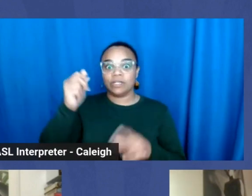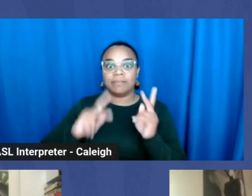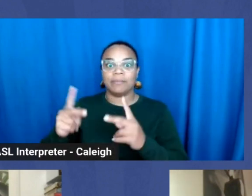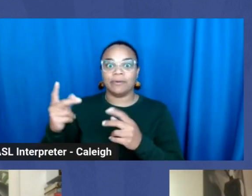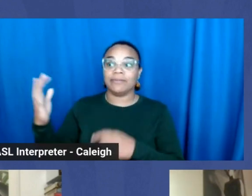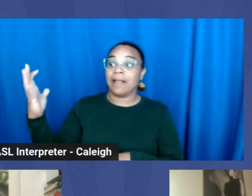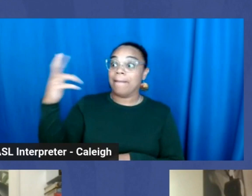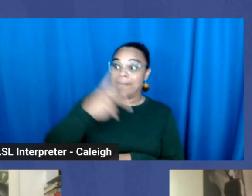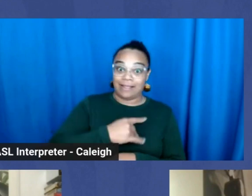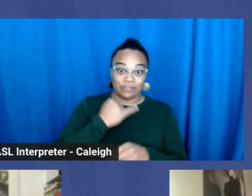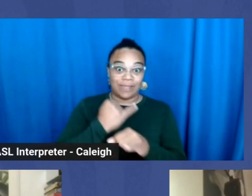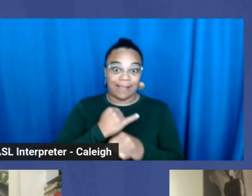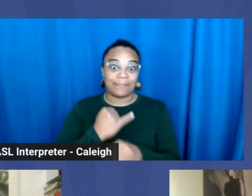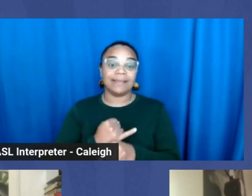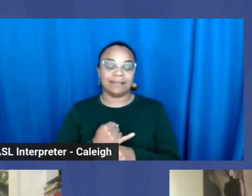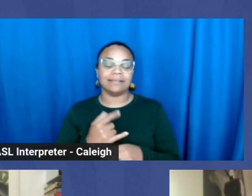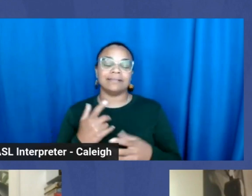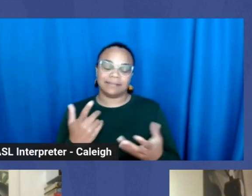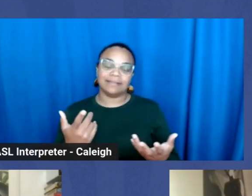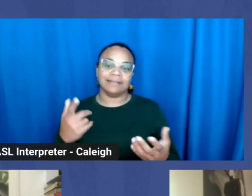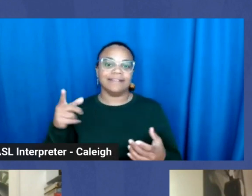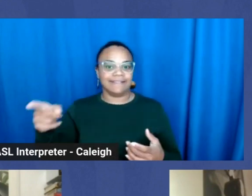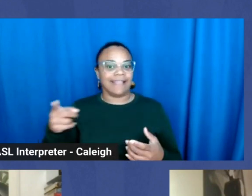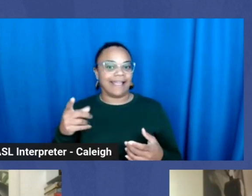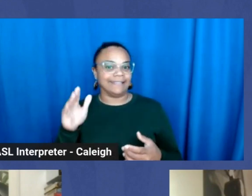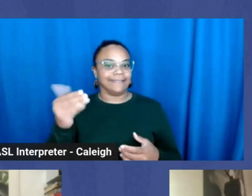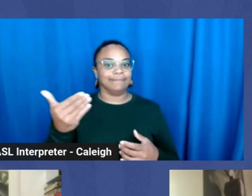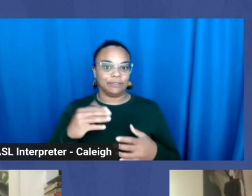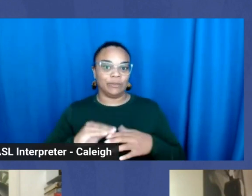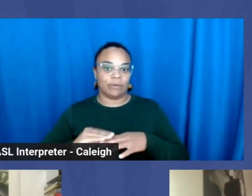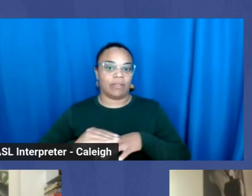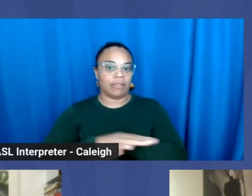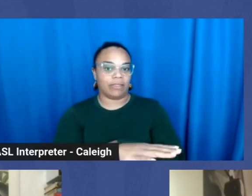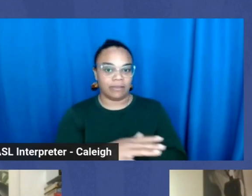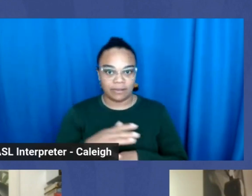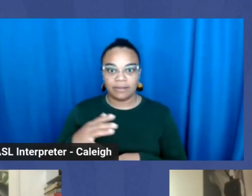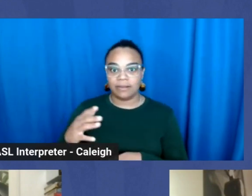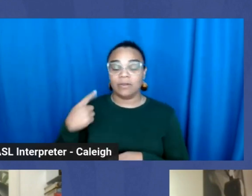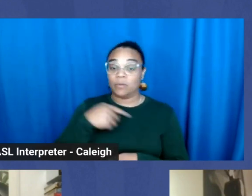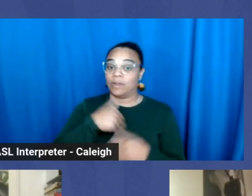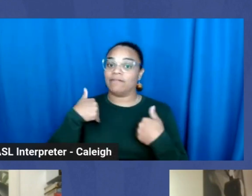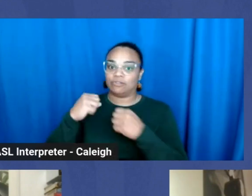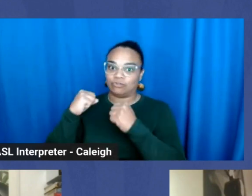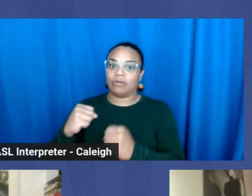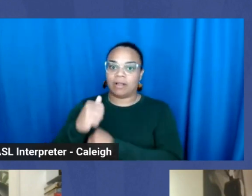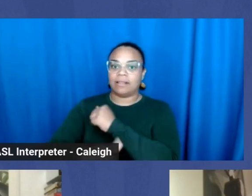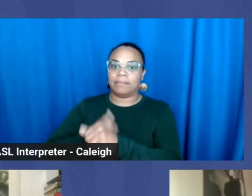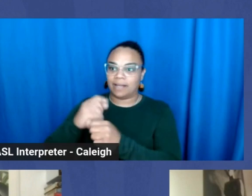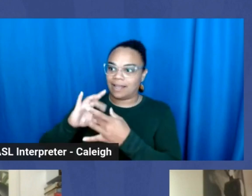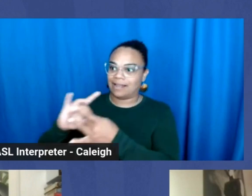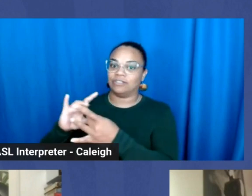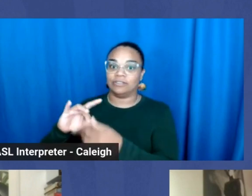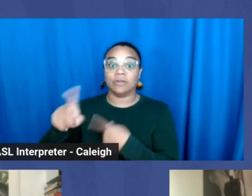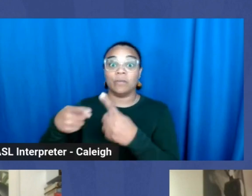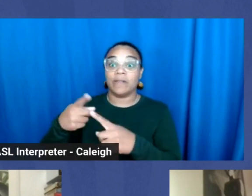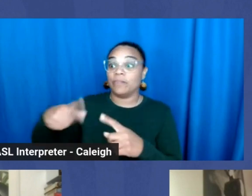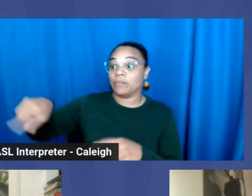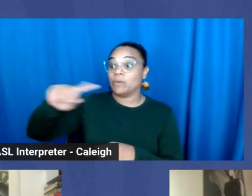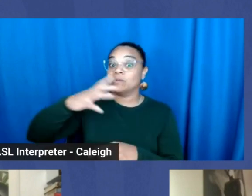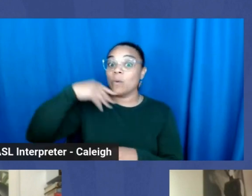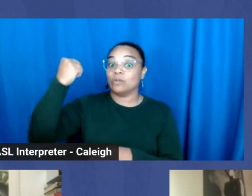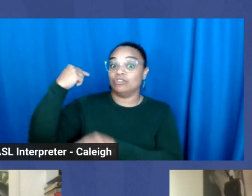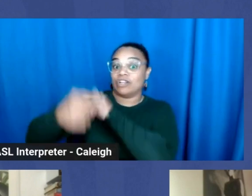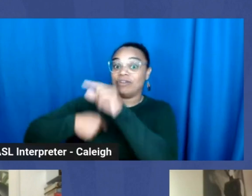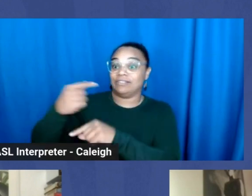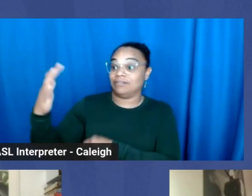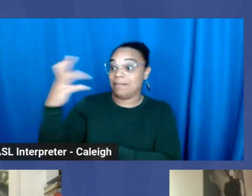big alumna connections, and I think that when they come back to Spelman, there is a level of, they're allowing you to wear that? Yeah,